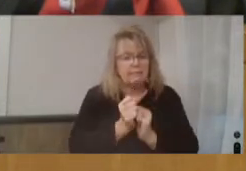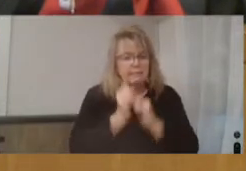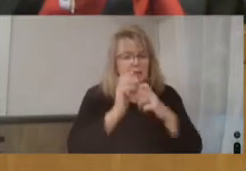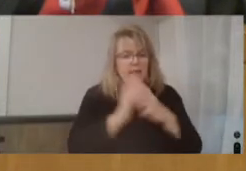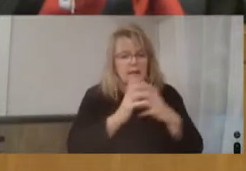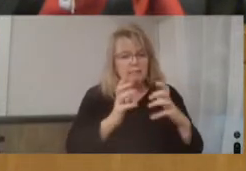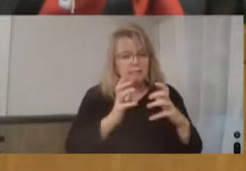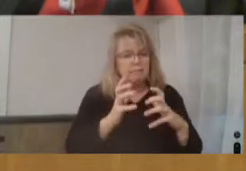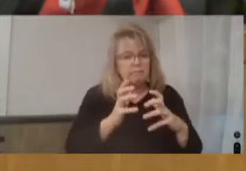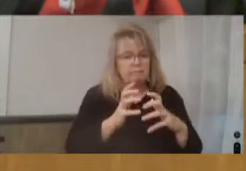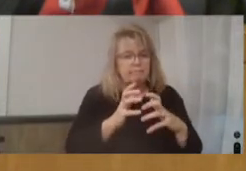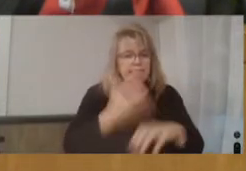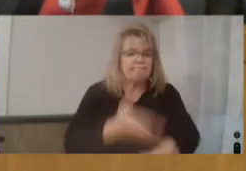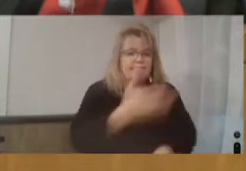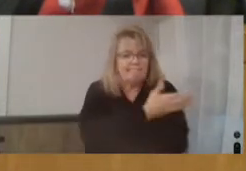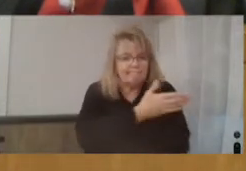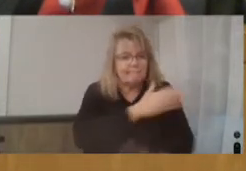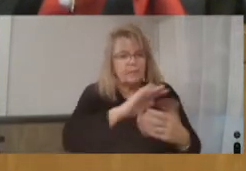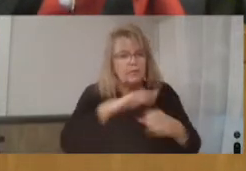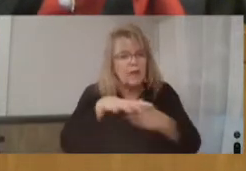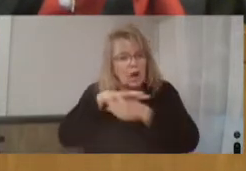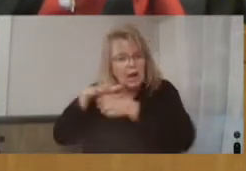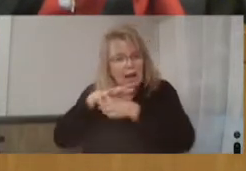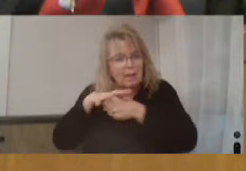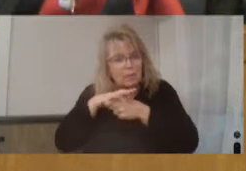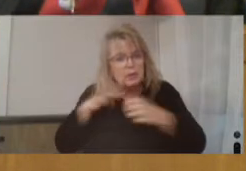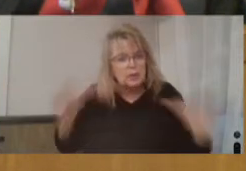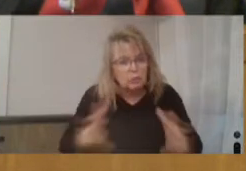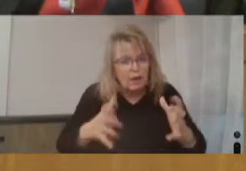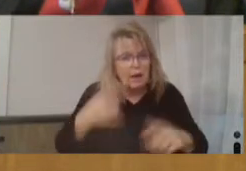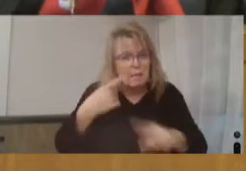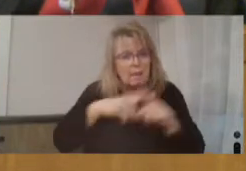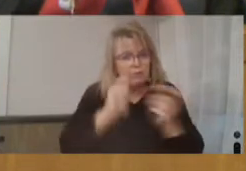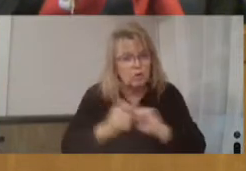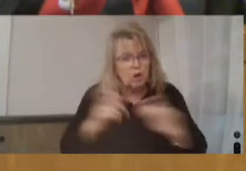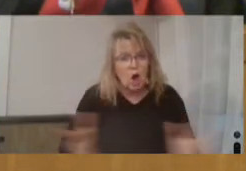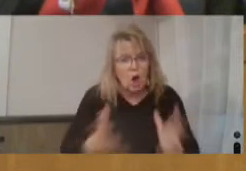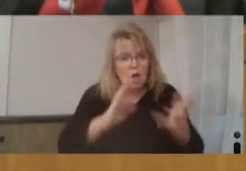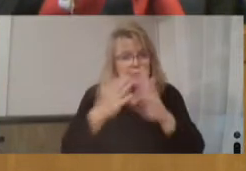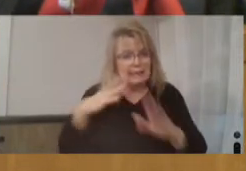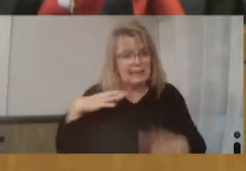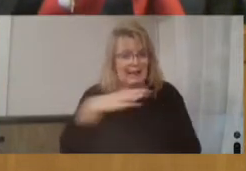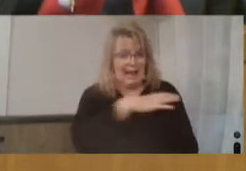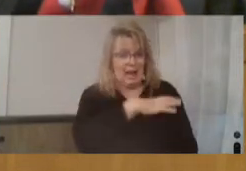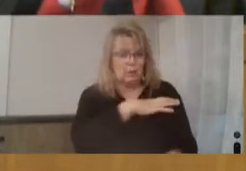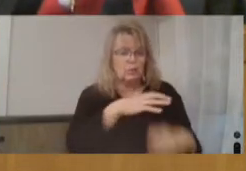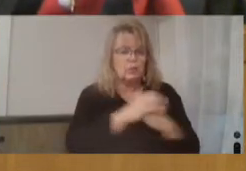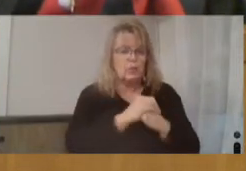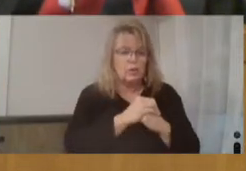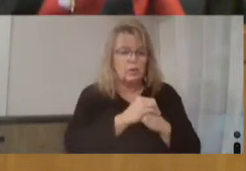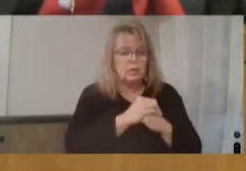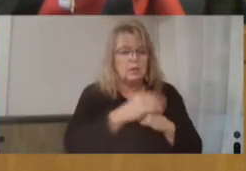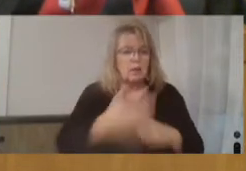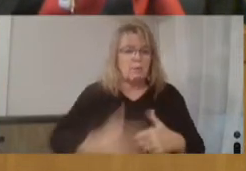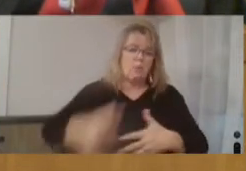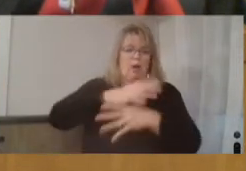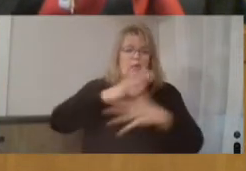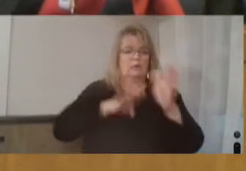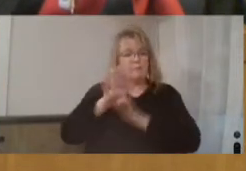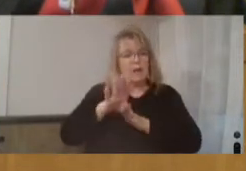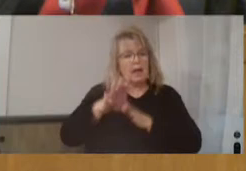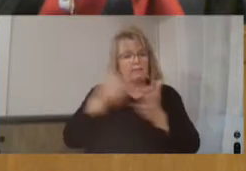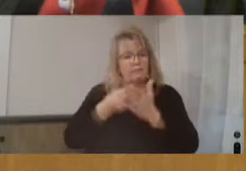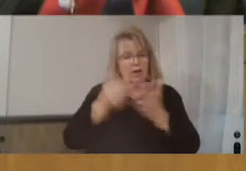driving positive change. I urge the City Council to prioritize the development and funding of